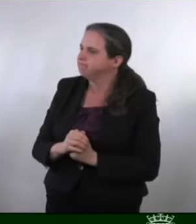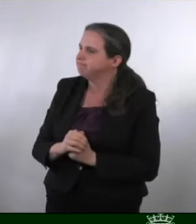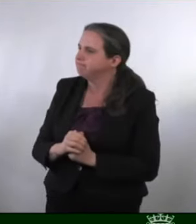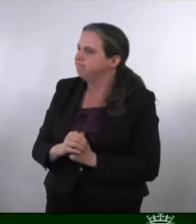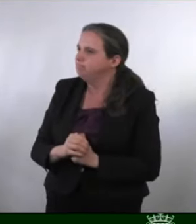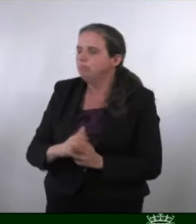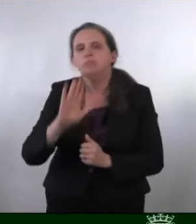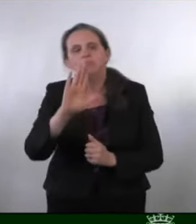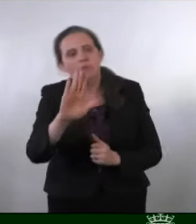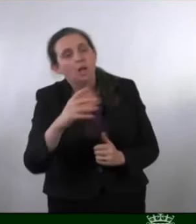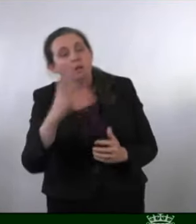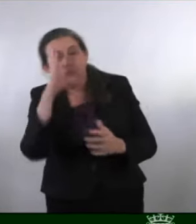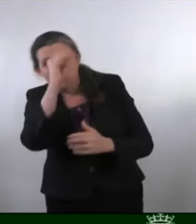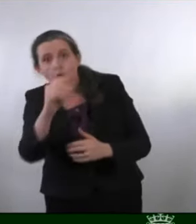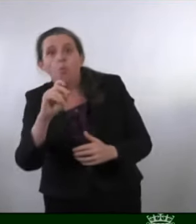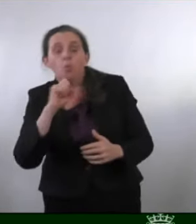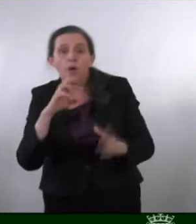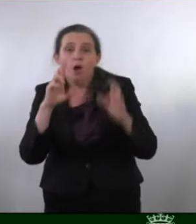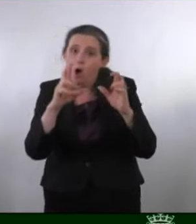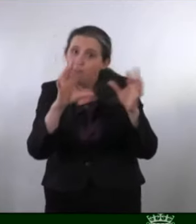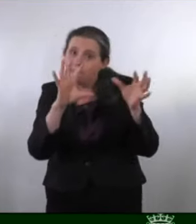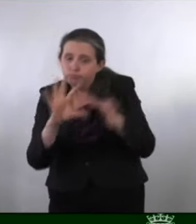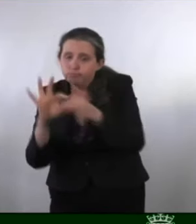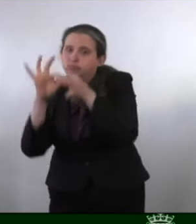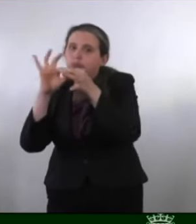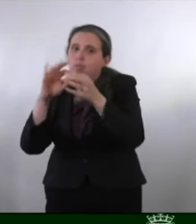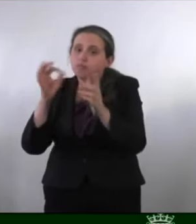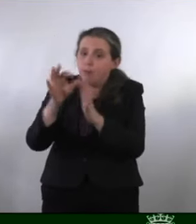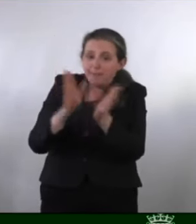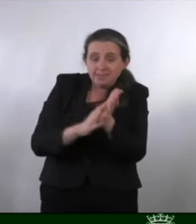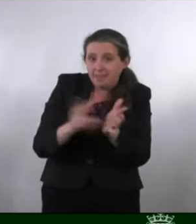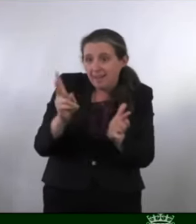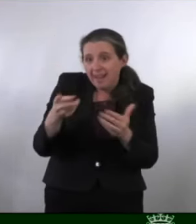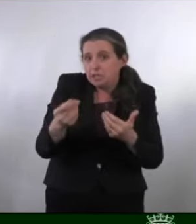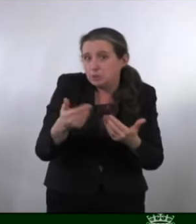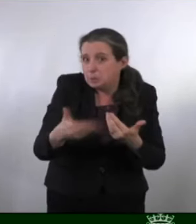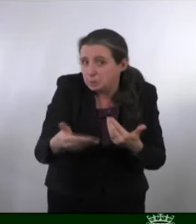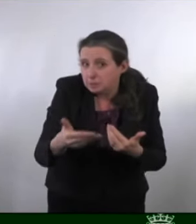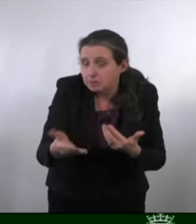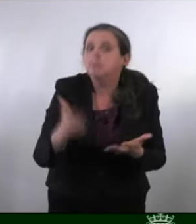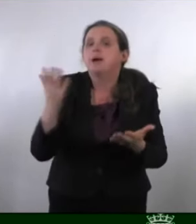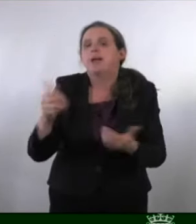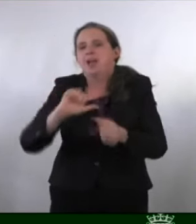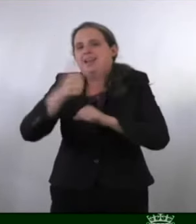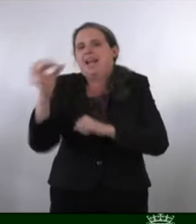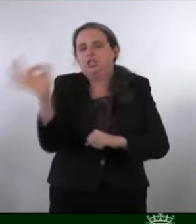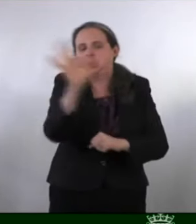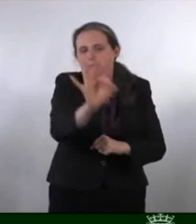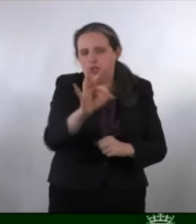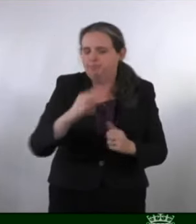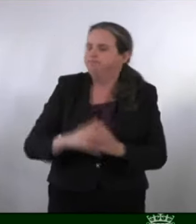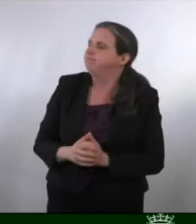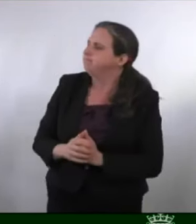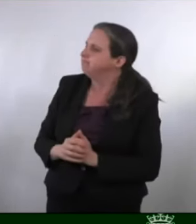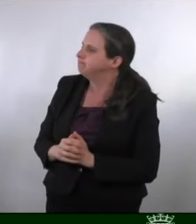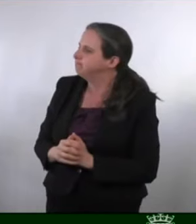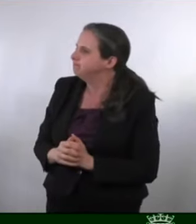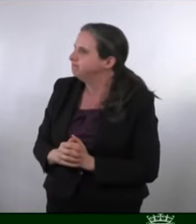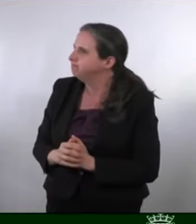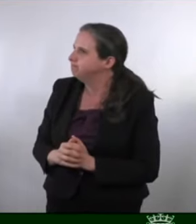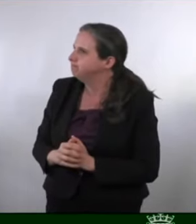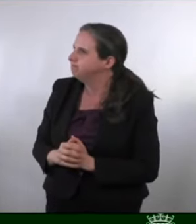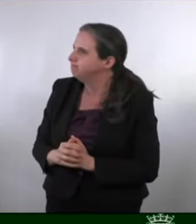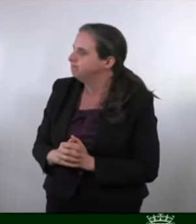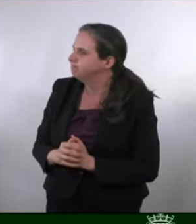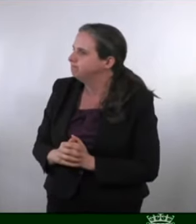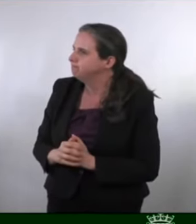continue with Jonathan Edwards. Diolch, Mr. Speaker. The news of the successful development of 3 vaccines is to be warmly welcomed because it offers light